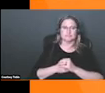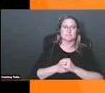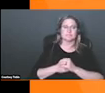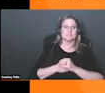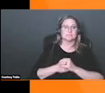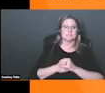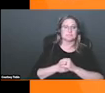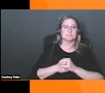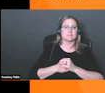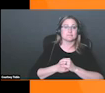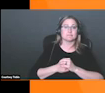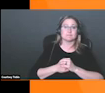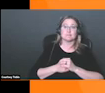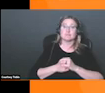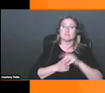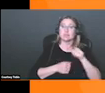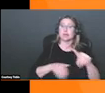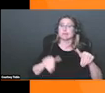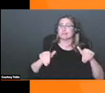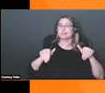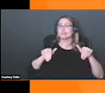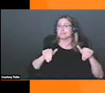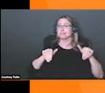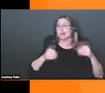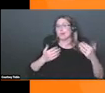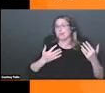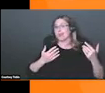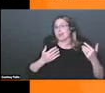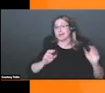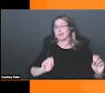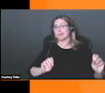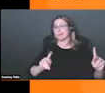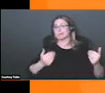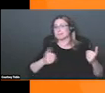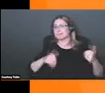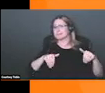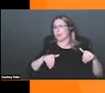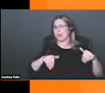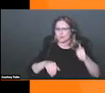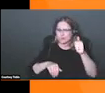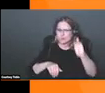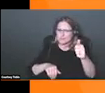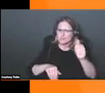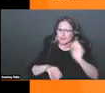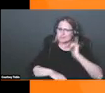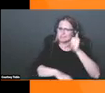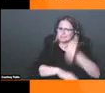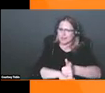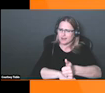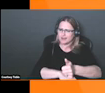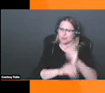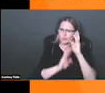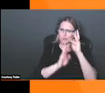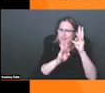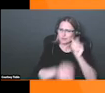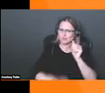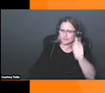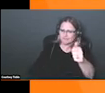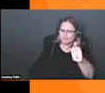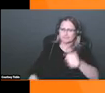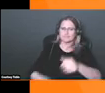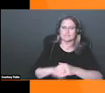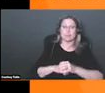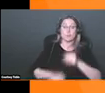Don't wait for the right opportunity, create it. George Bernard Shaw. So what happens